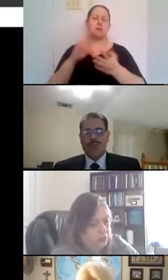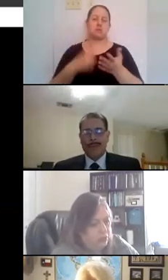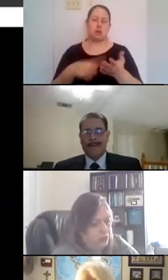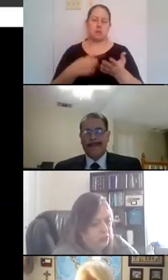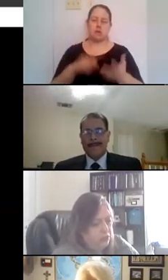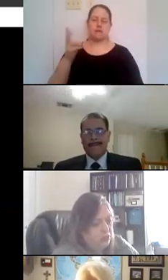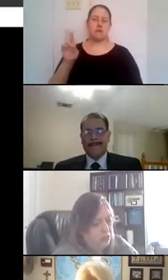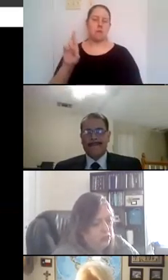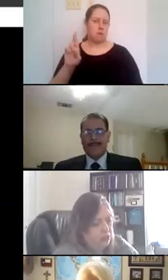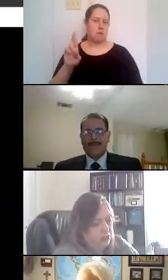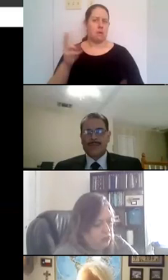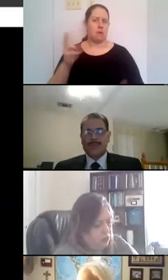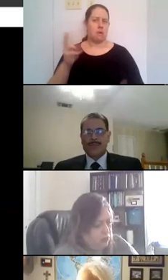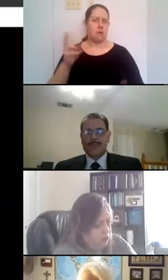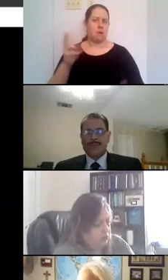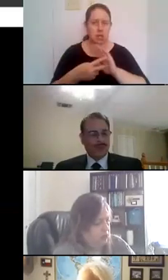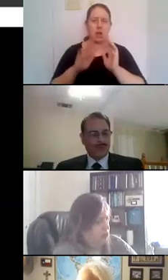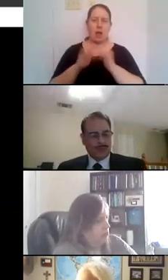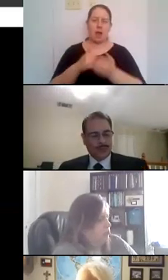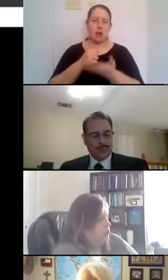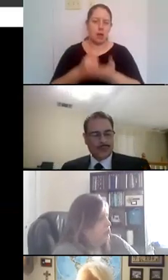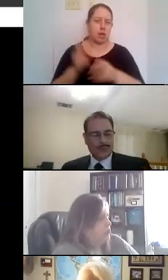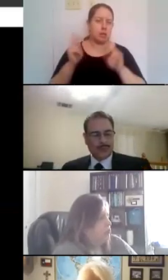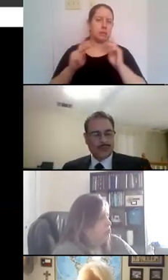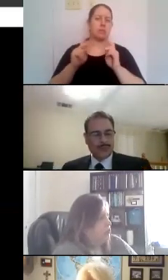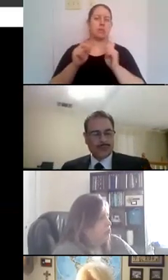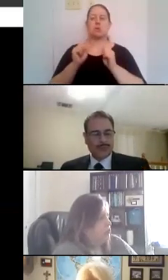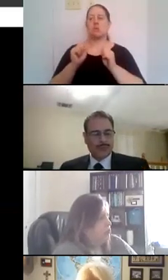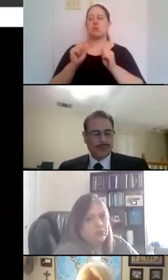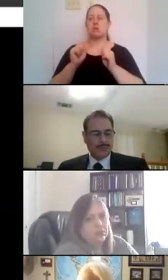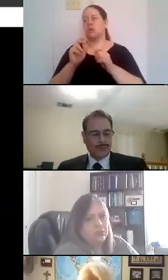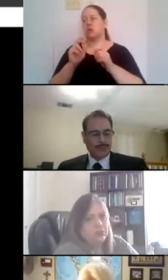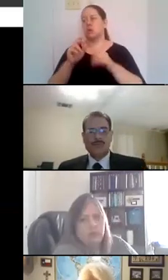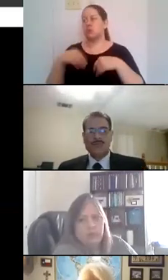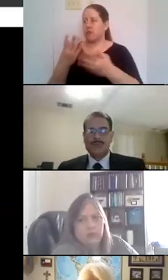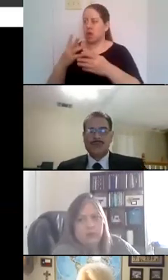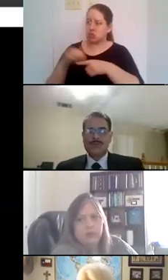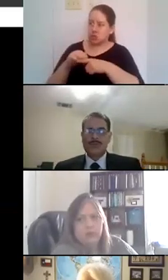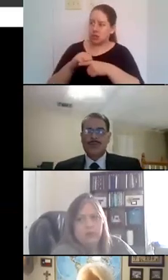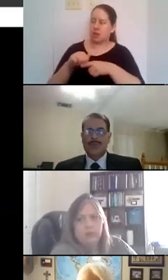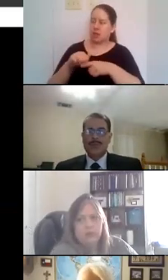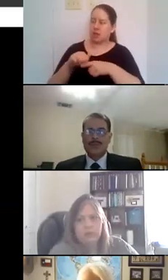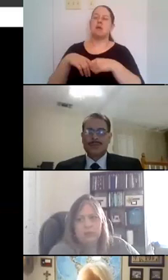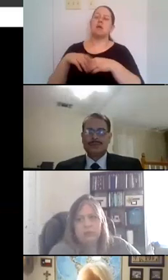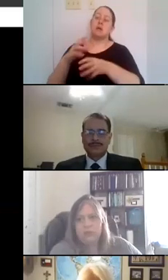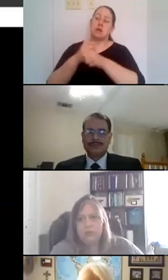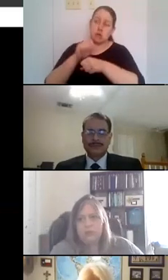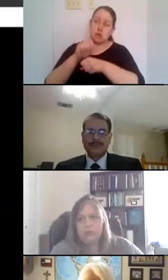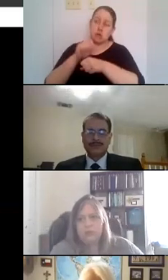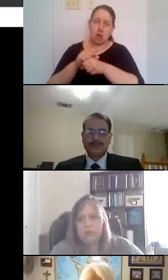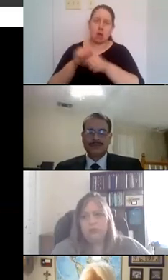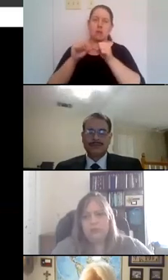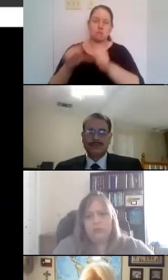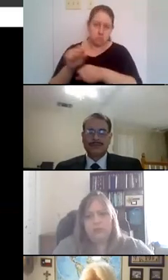vocational rehabilitation is and how it assists job seekers with getting training and being employed, staying employed.